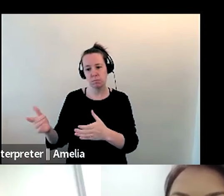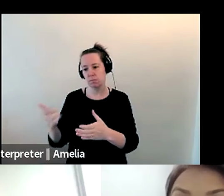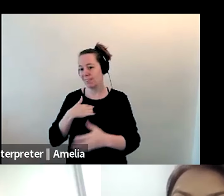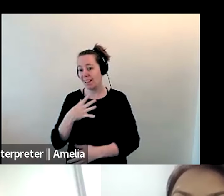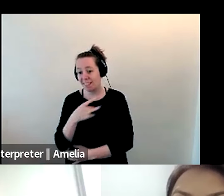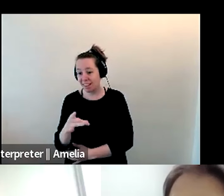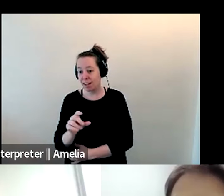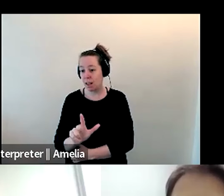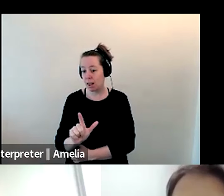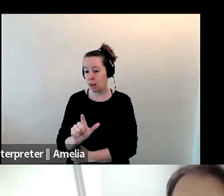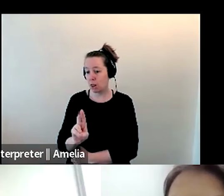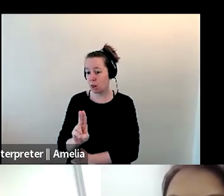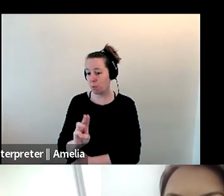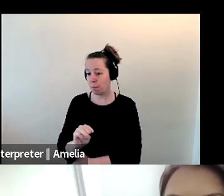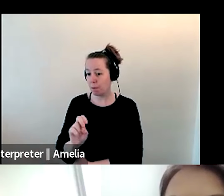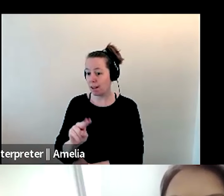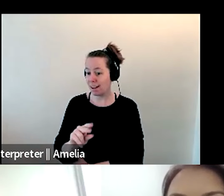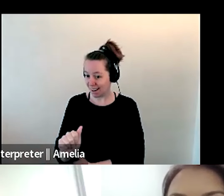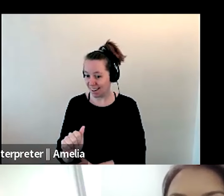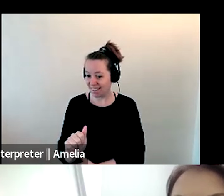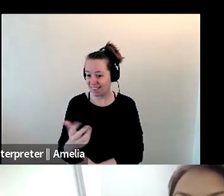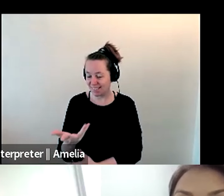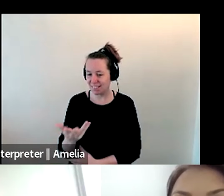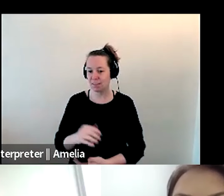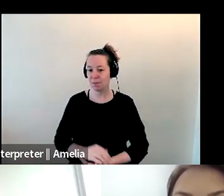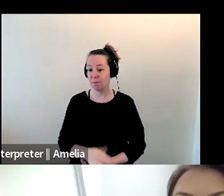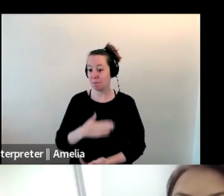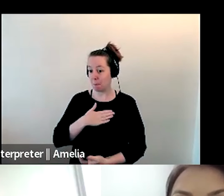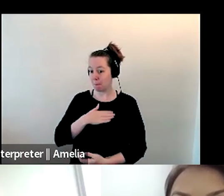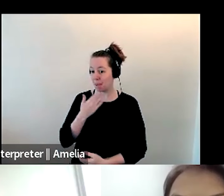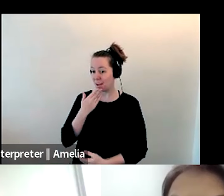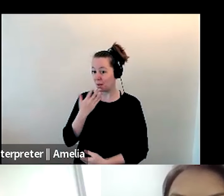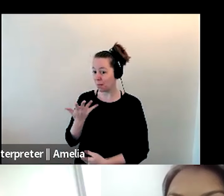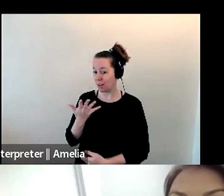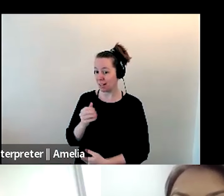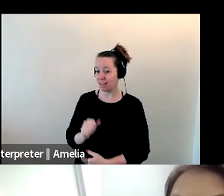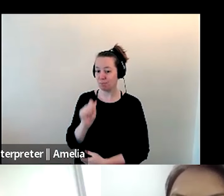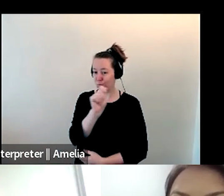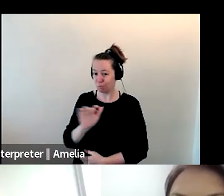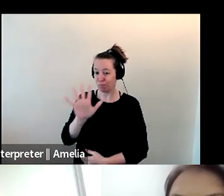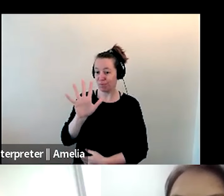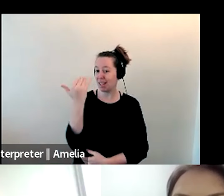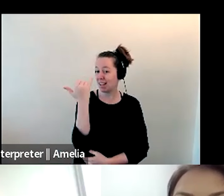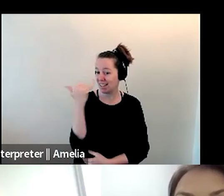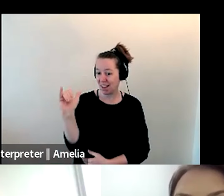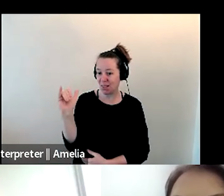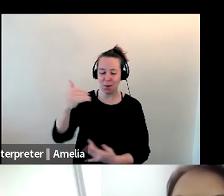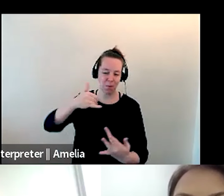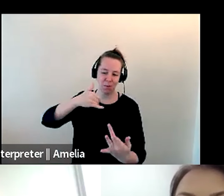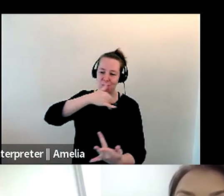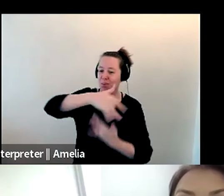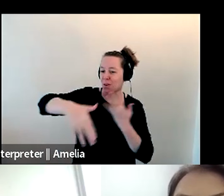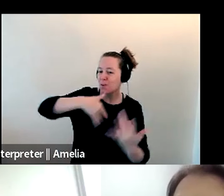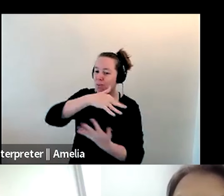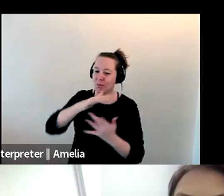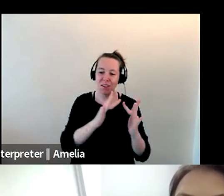like. So at work, answering your question, Lisa, I'm a yellow, a big picture thinking, very sociable. I like networking.